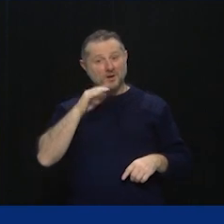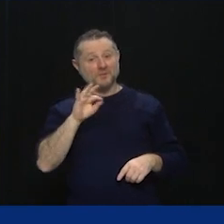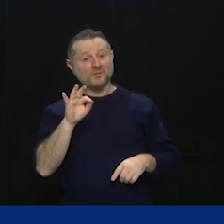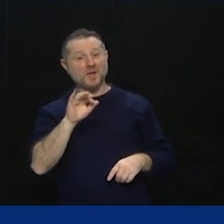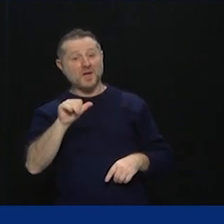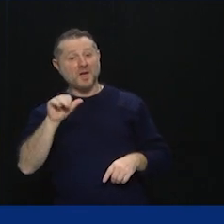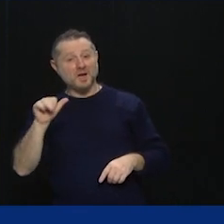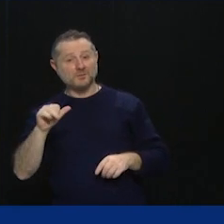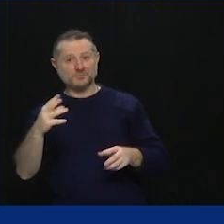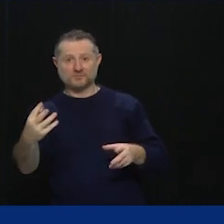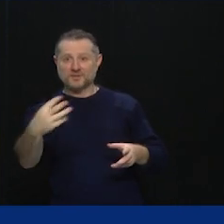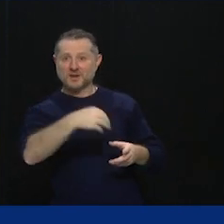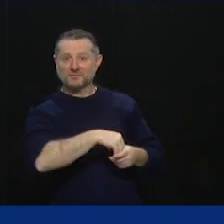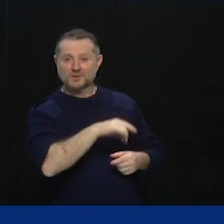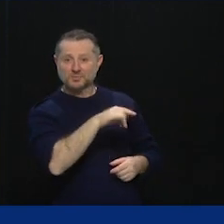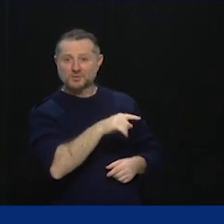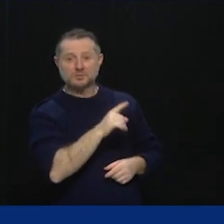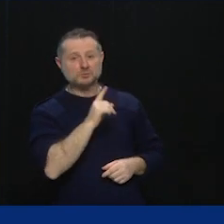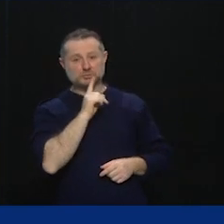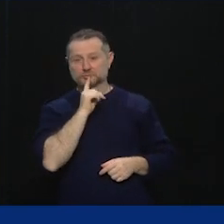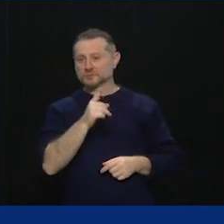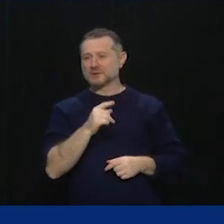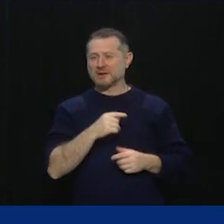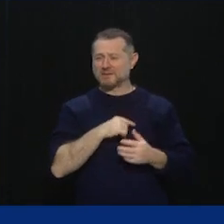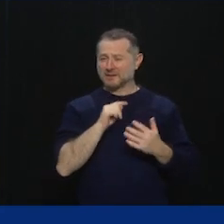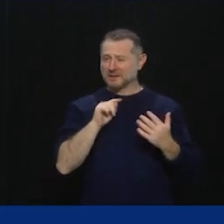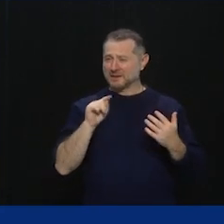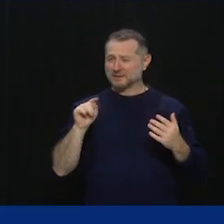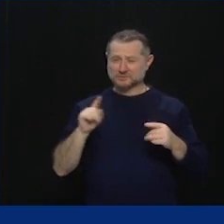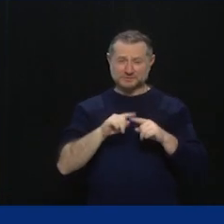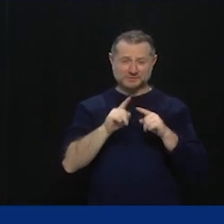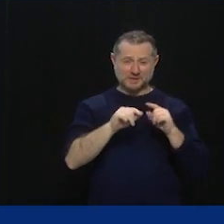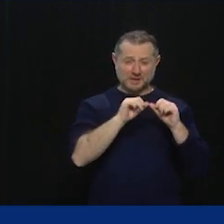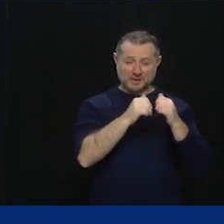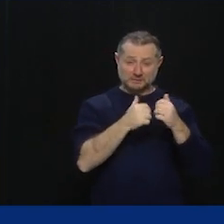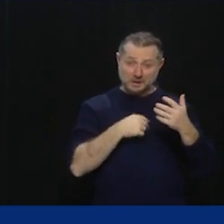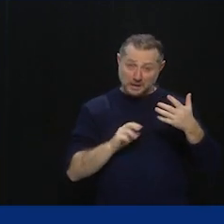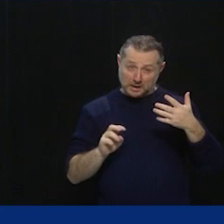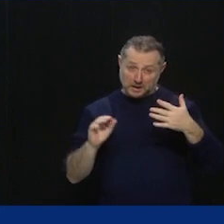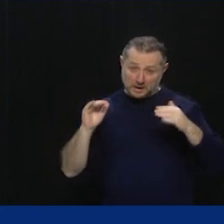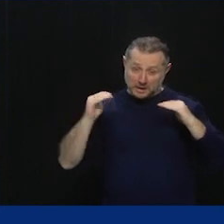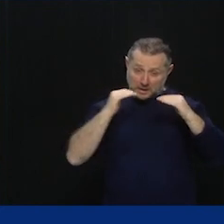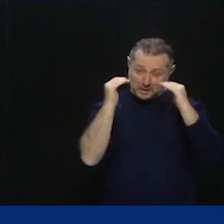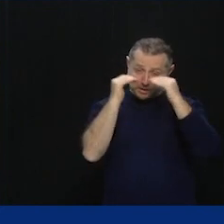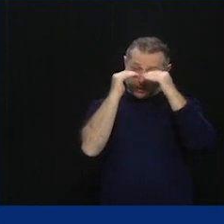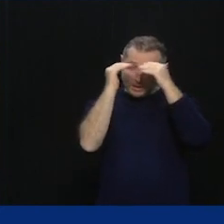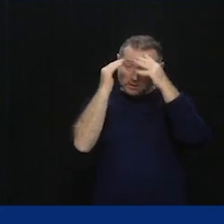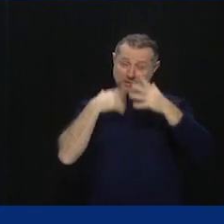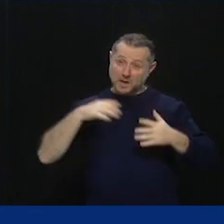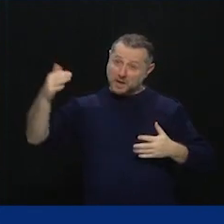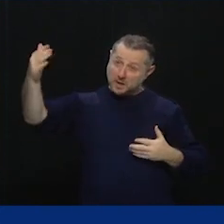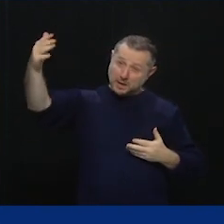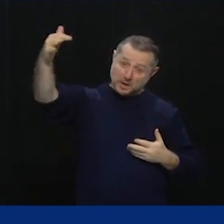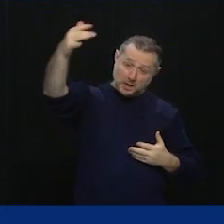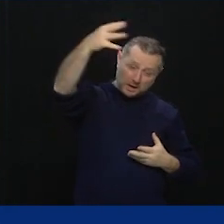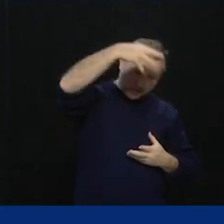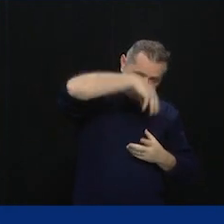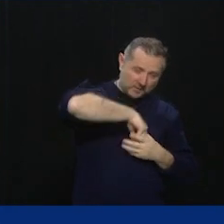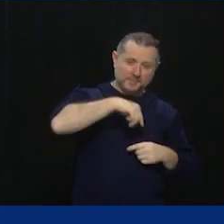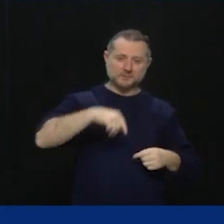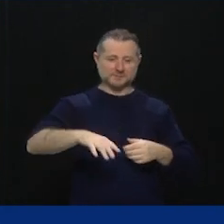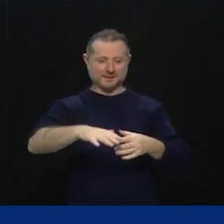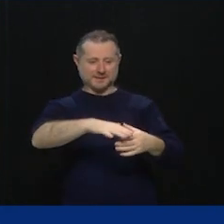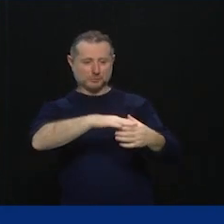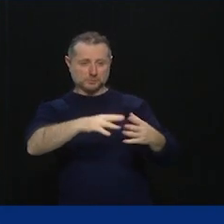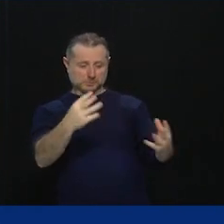Basically, every agency and level of government is in some way involved in this site right here, which makes